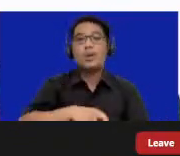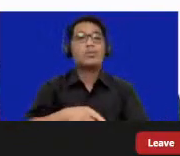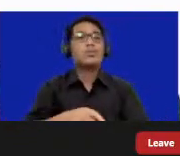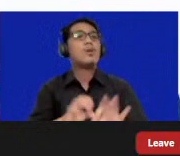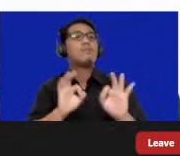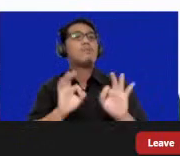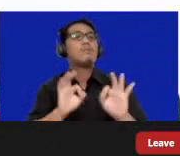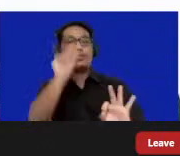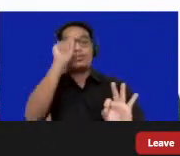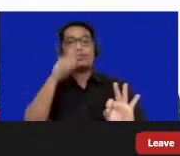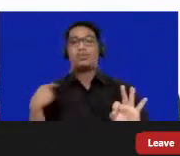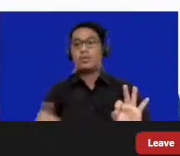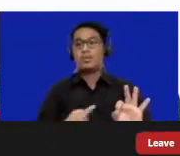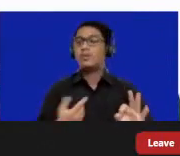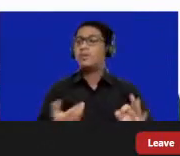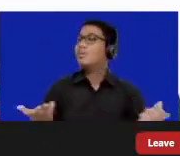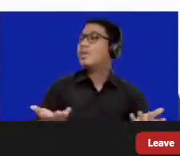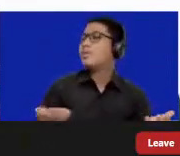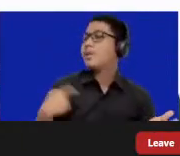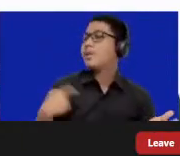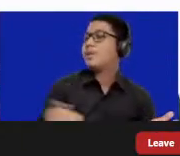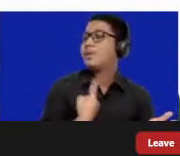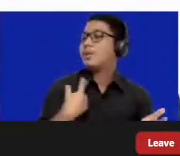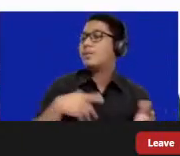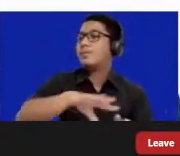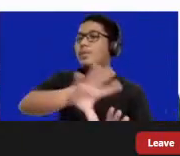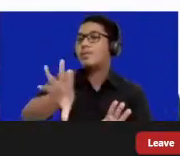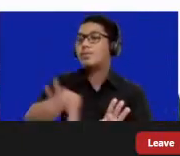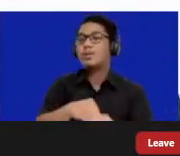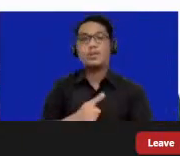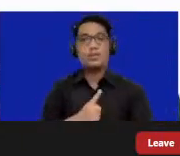sector. And the work that we have seen today,